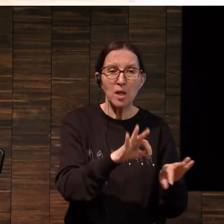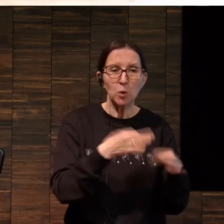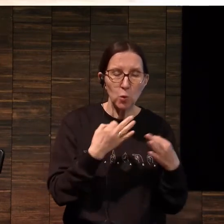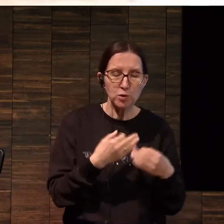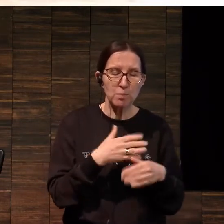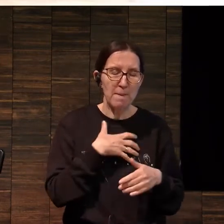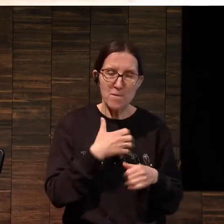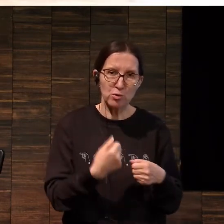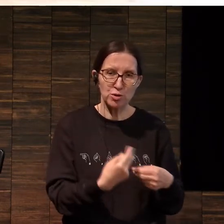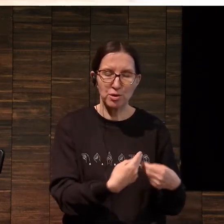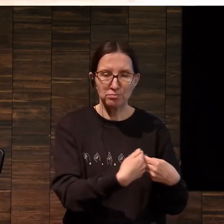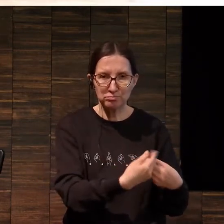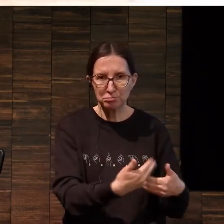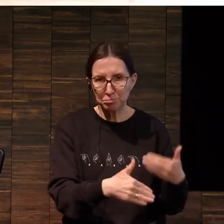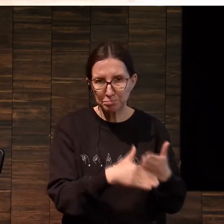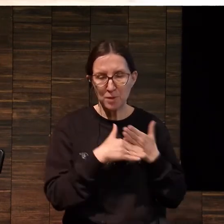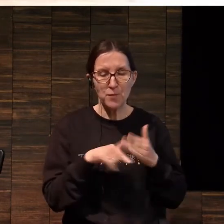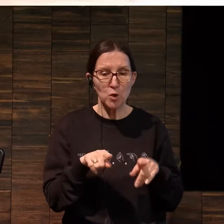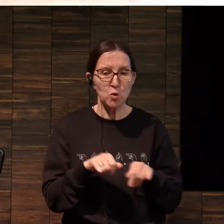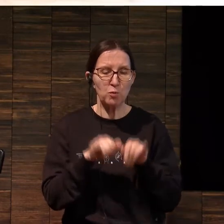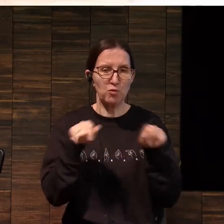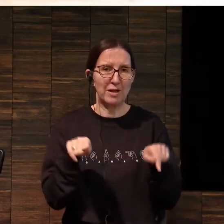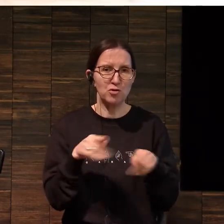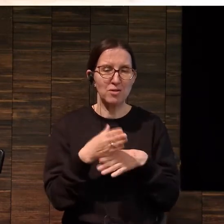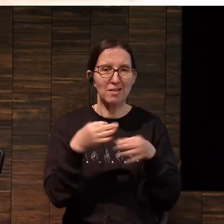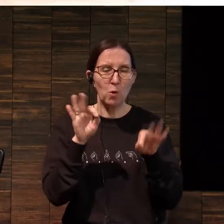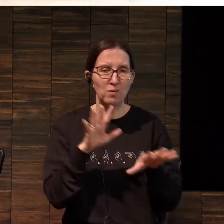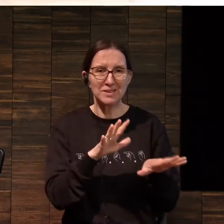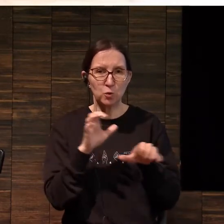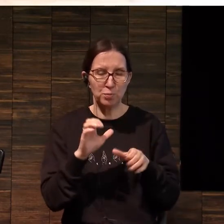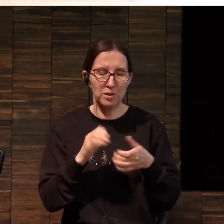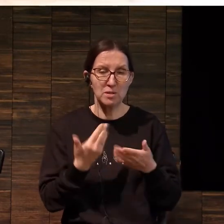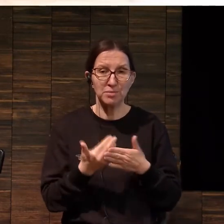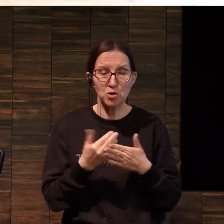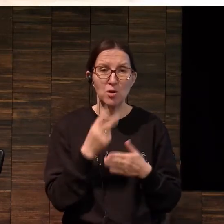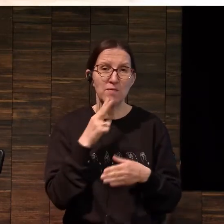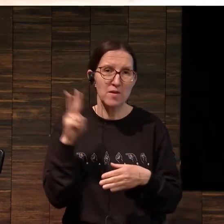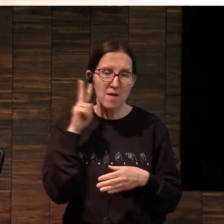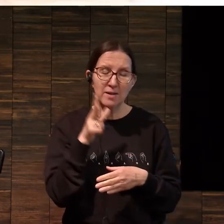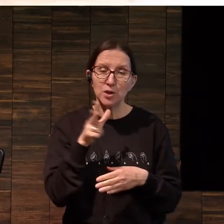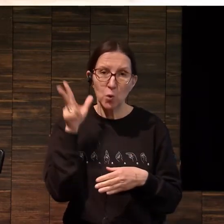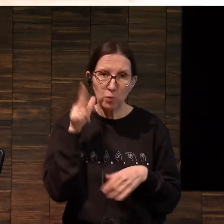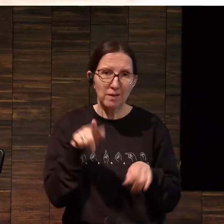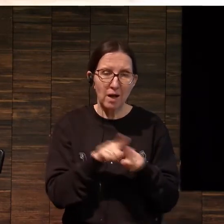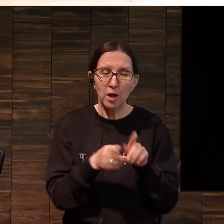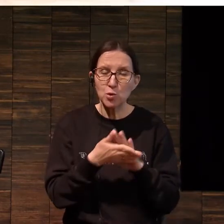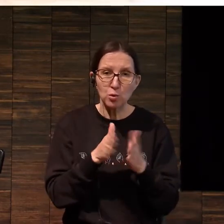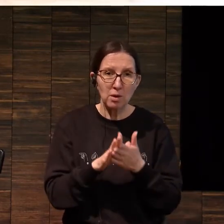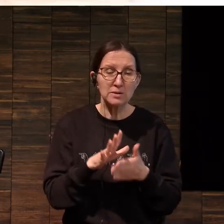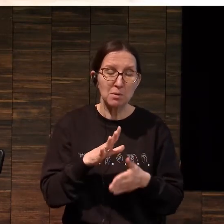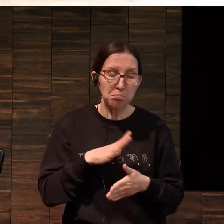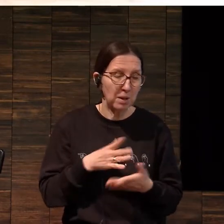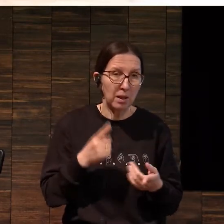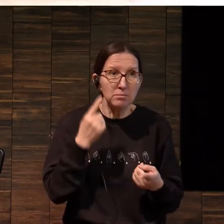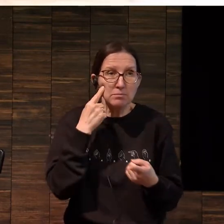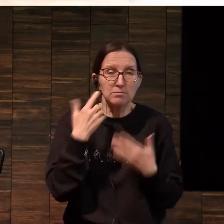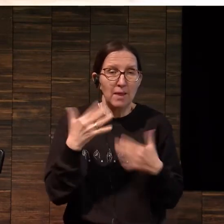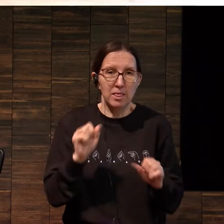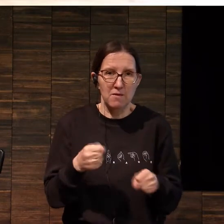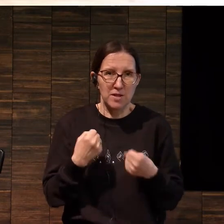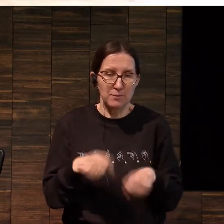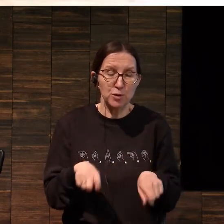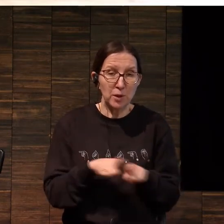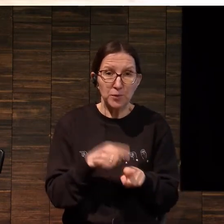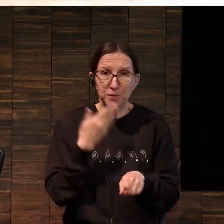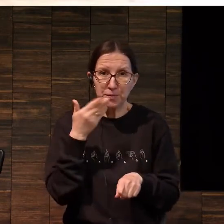years ago were absolutely impossible. It was just science fiction. But now the technology is so advanced and it's